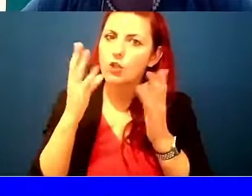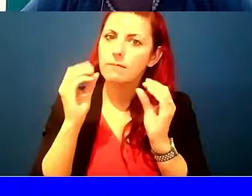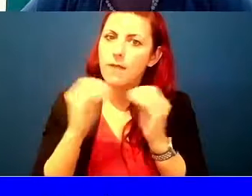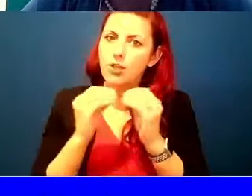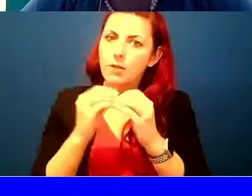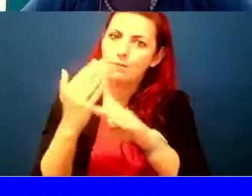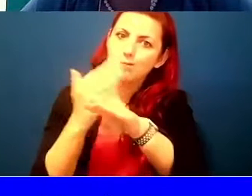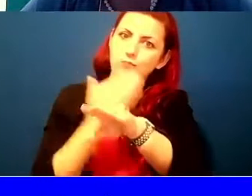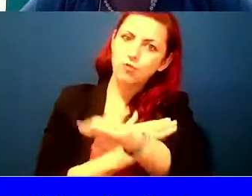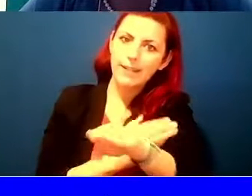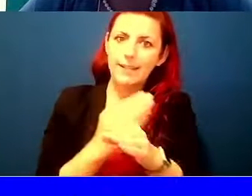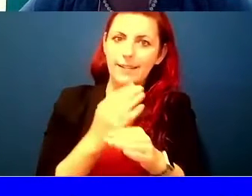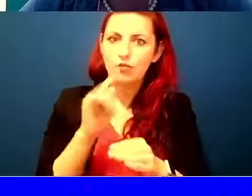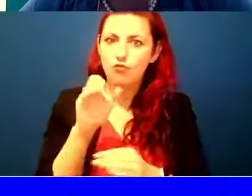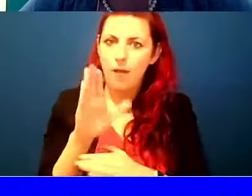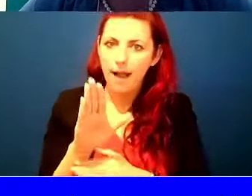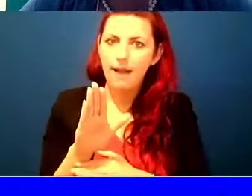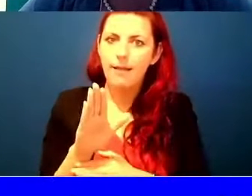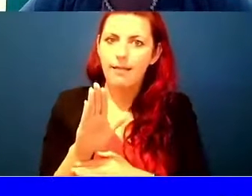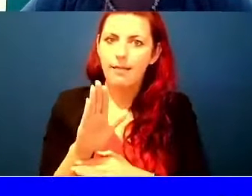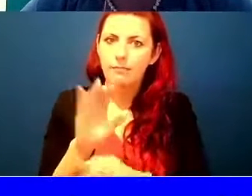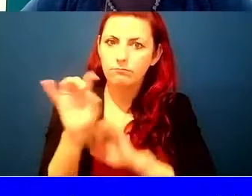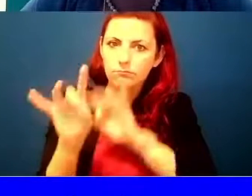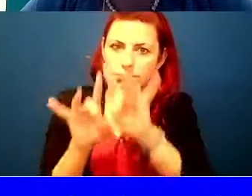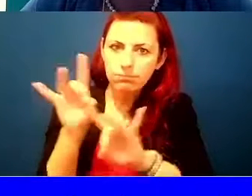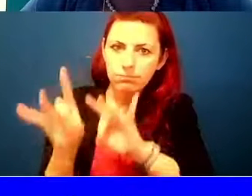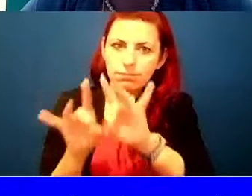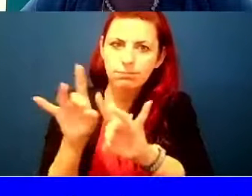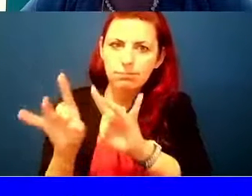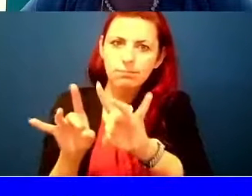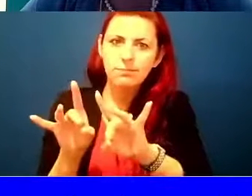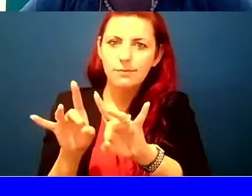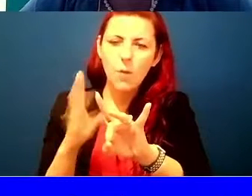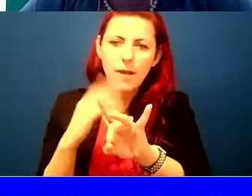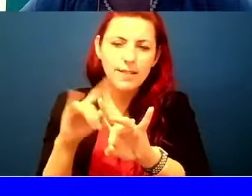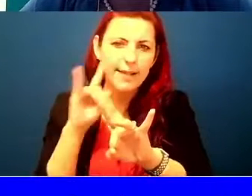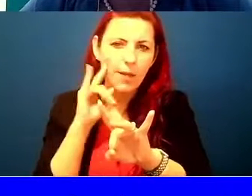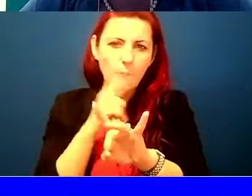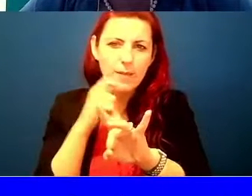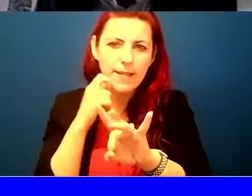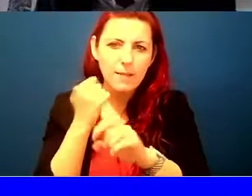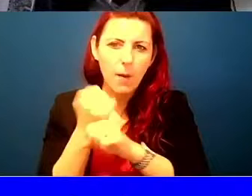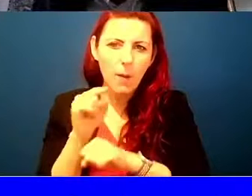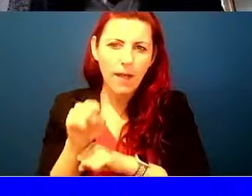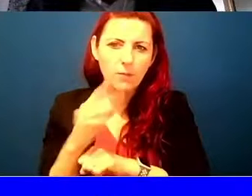I just wasn't clear what was meant by that and what would be involved in it.